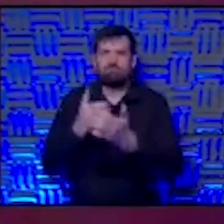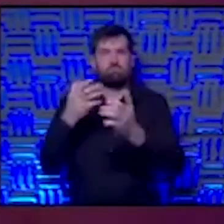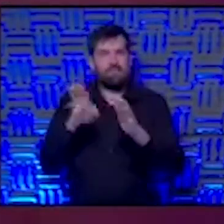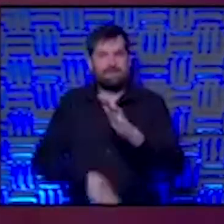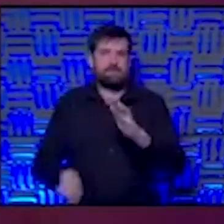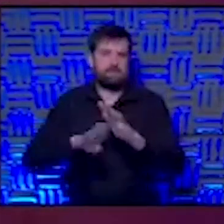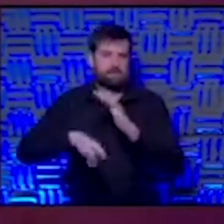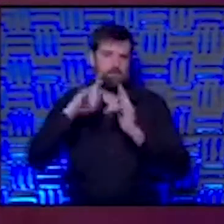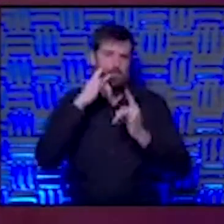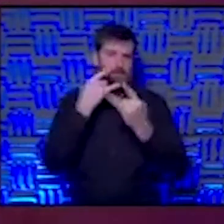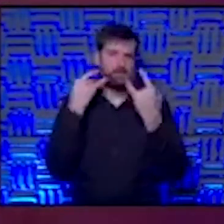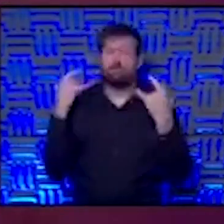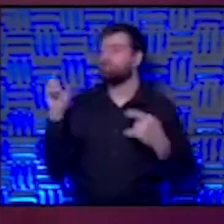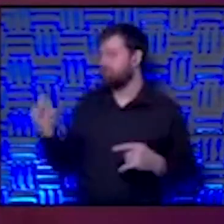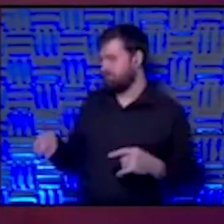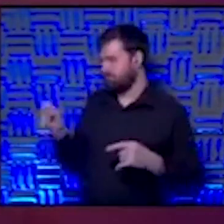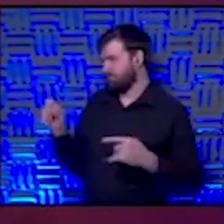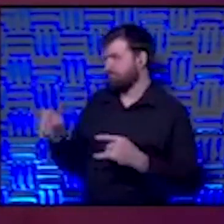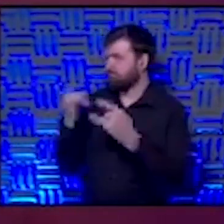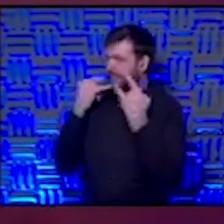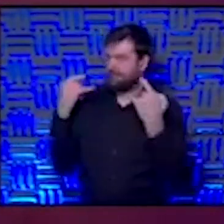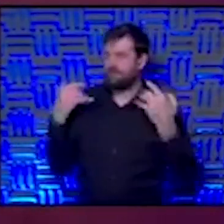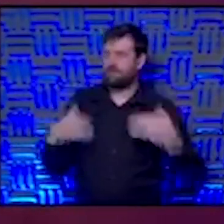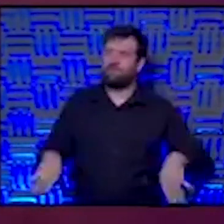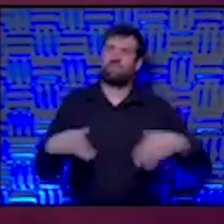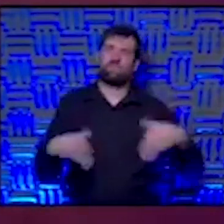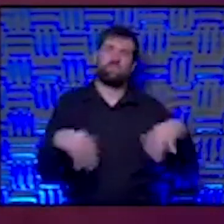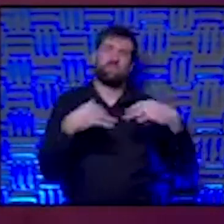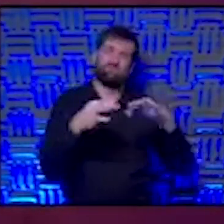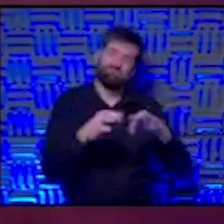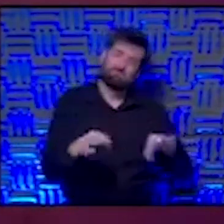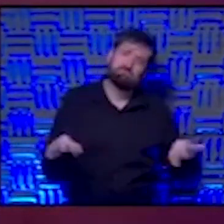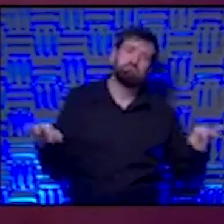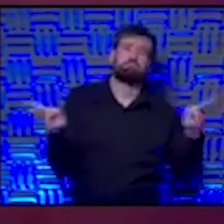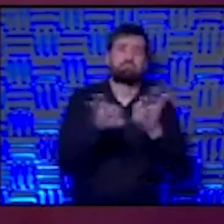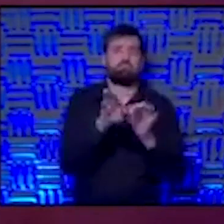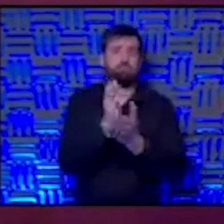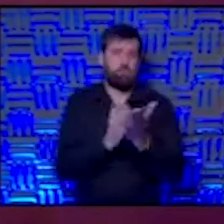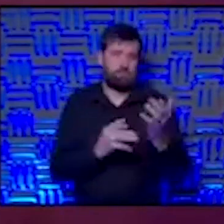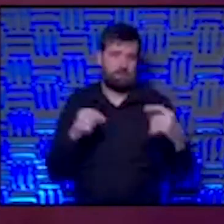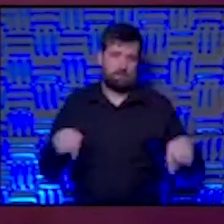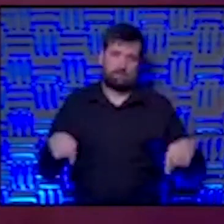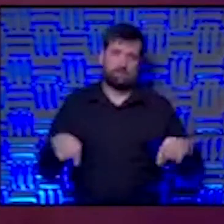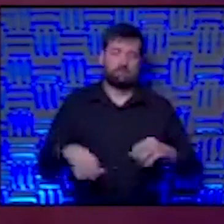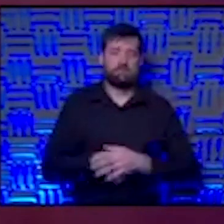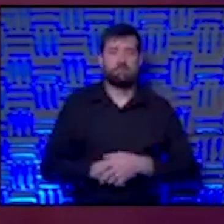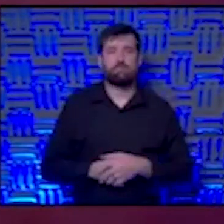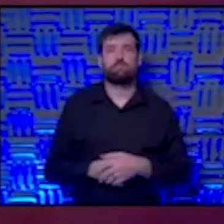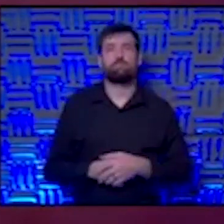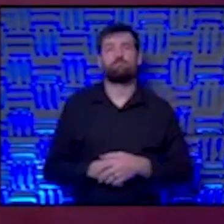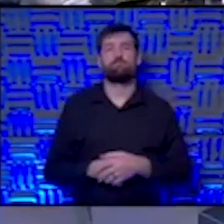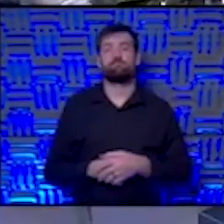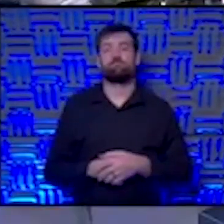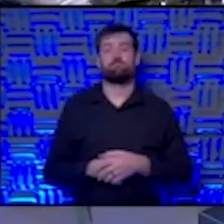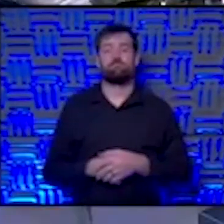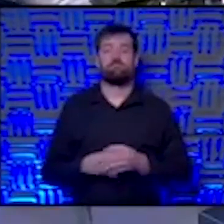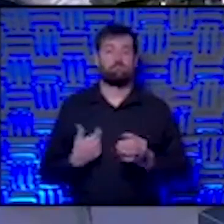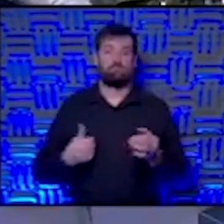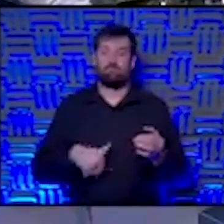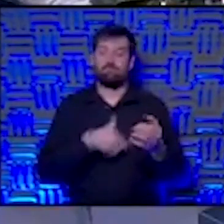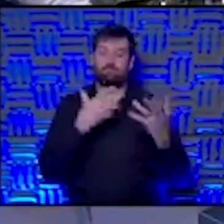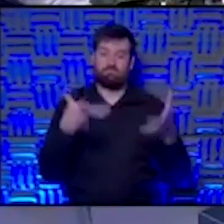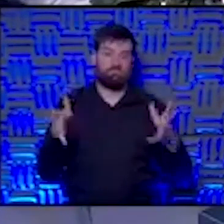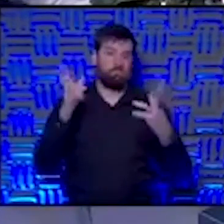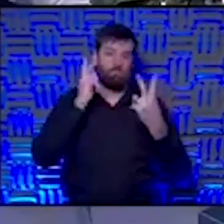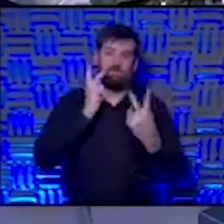Yeah, absolutely. I mean, the masking is the critically important piece of all of this. We have seen people